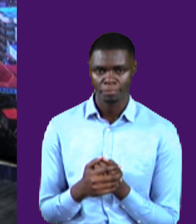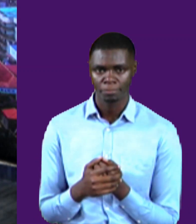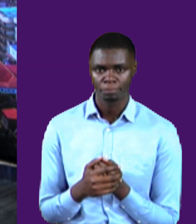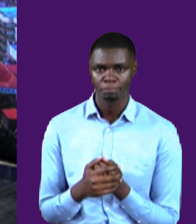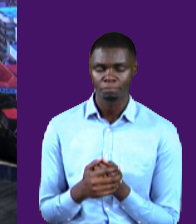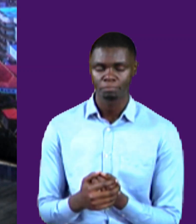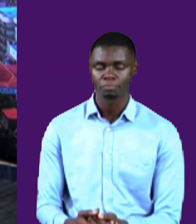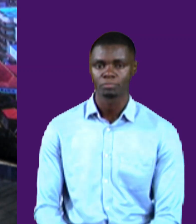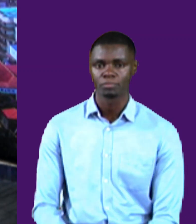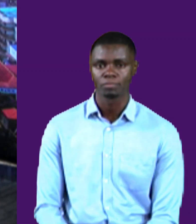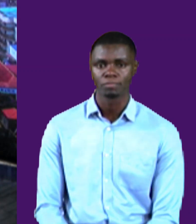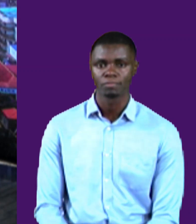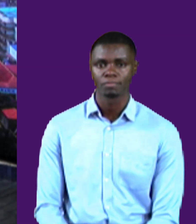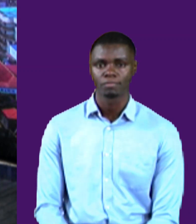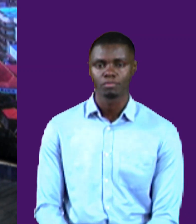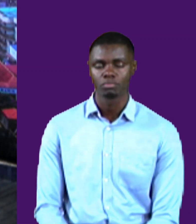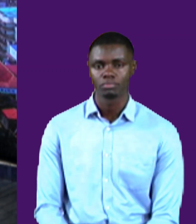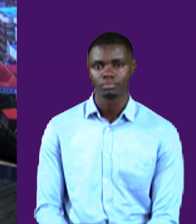Now,